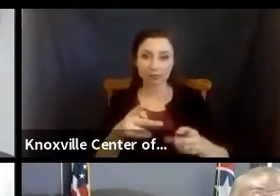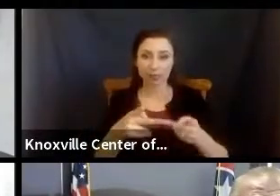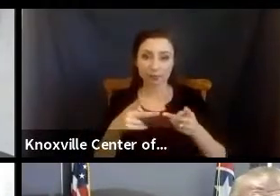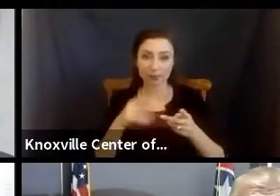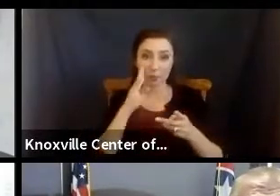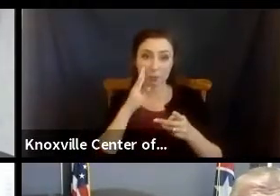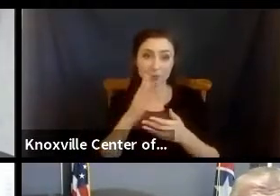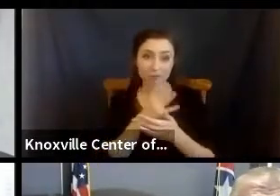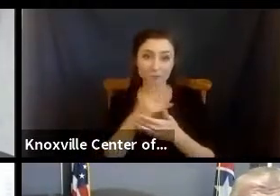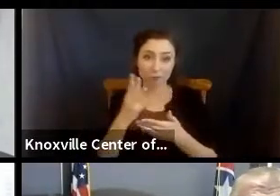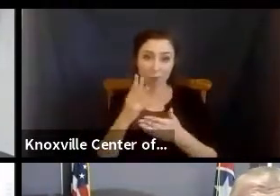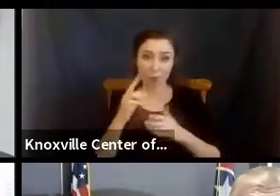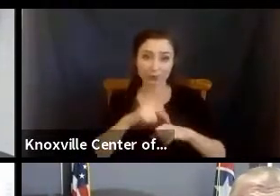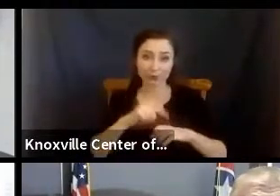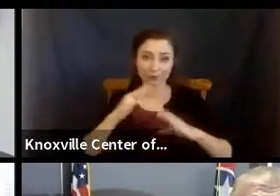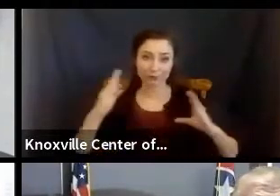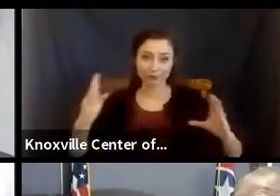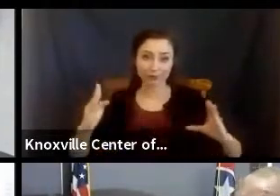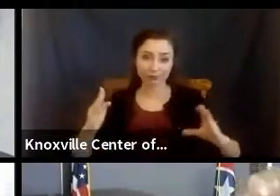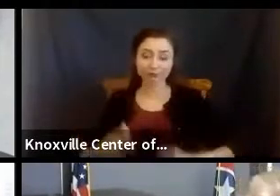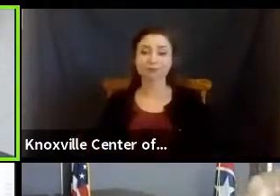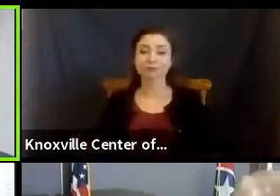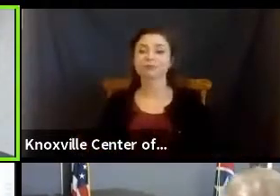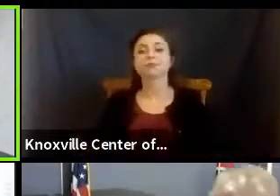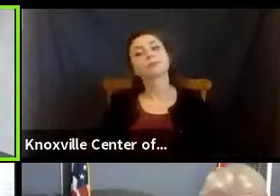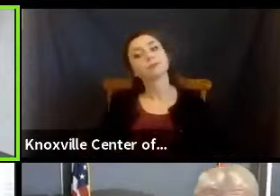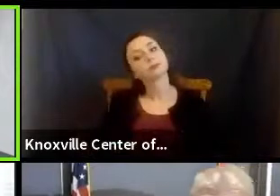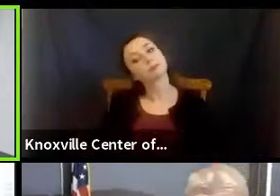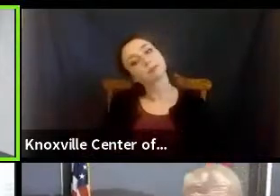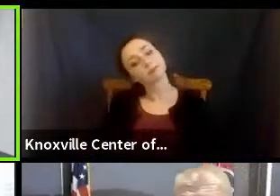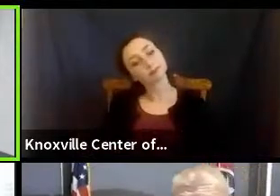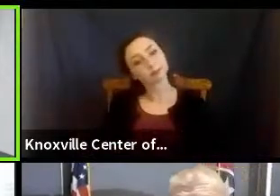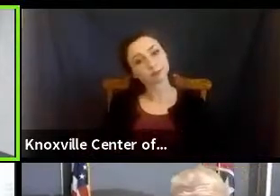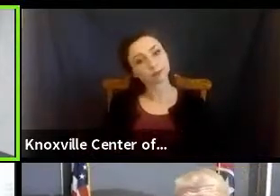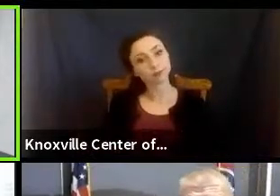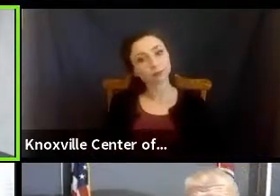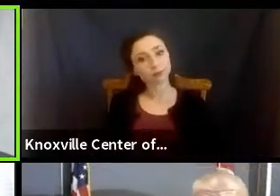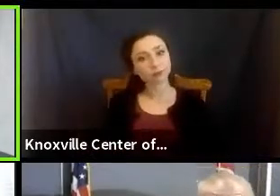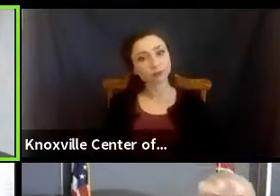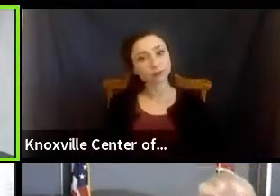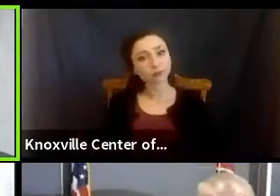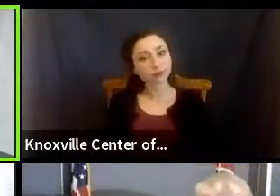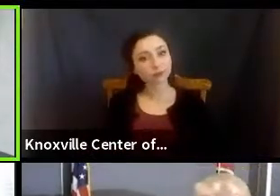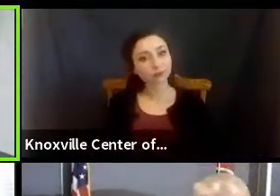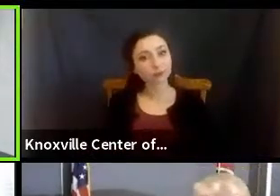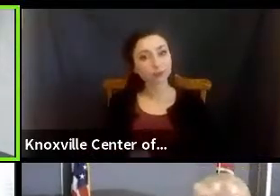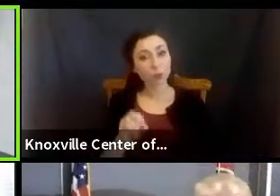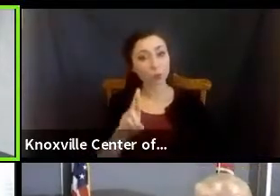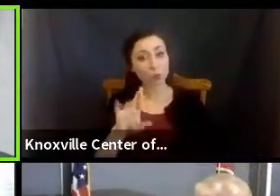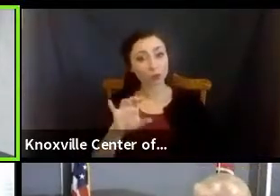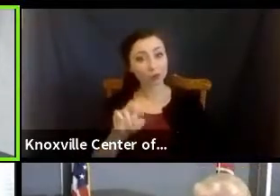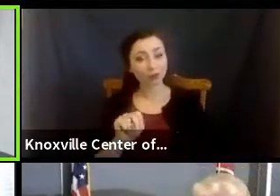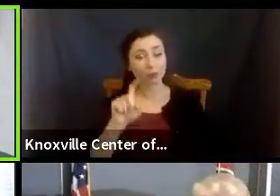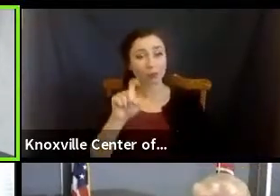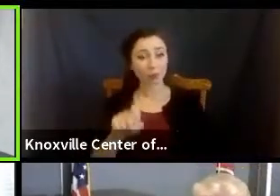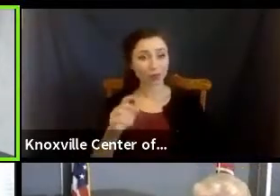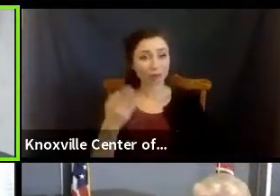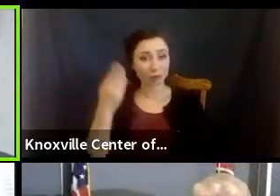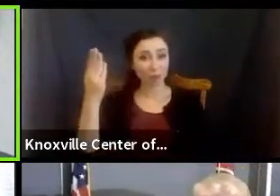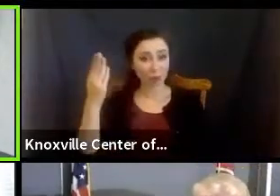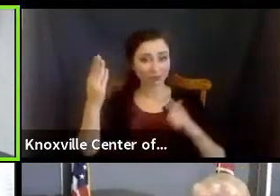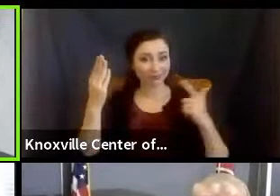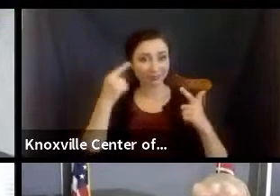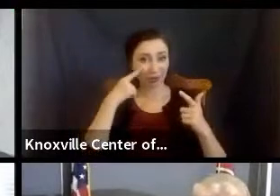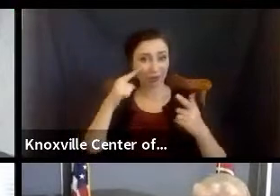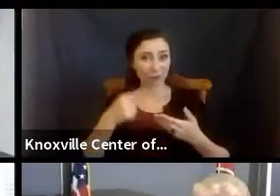be for a 4-week period. But just a quick point of order, we'll need a motion and a second to begin discussion.